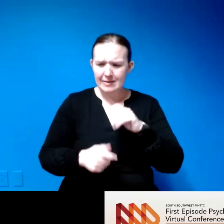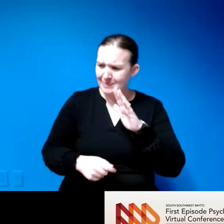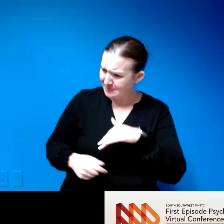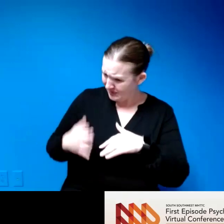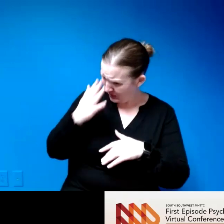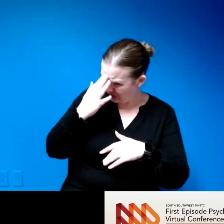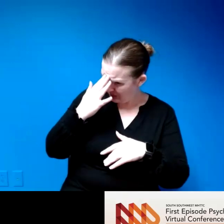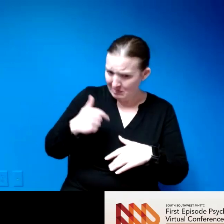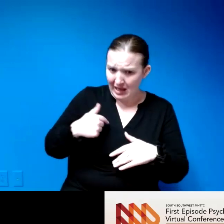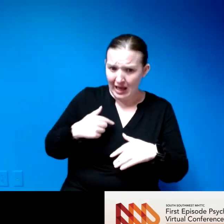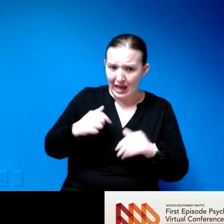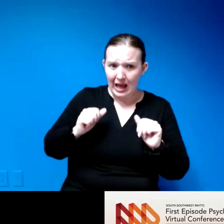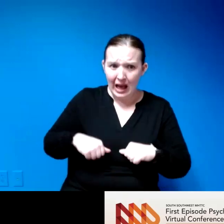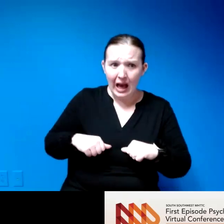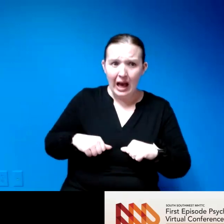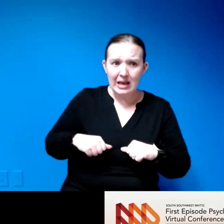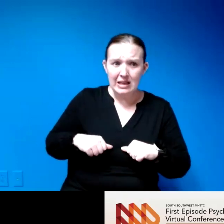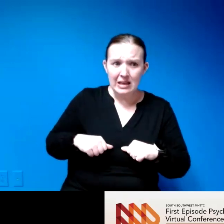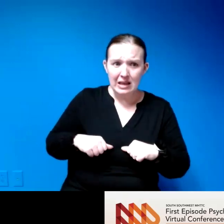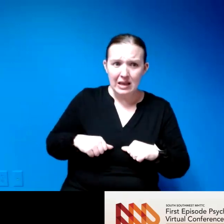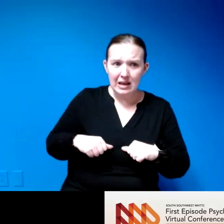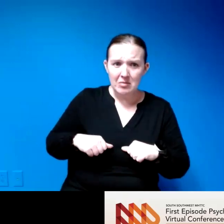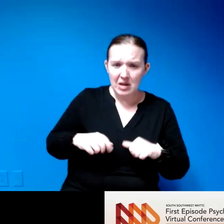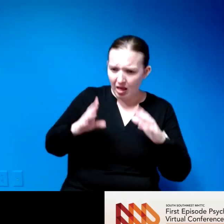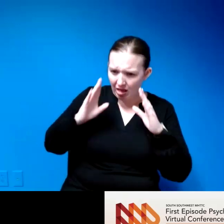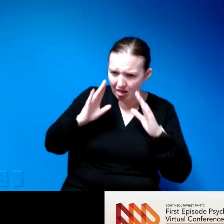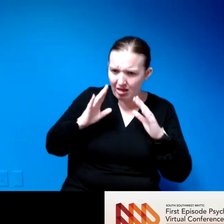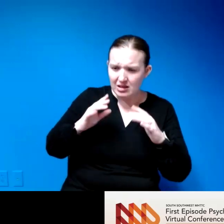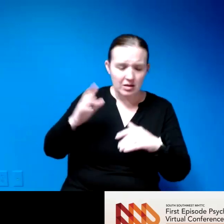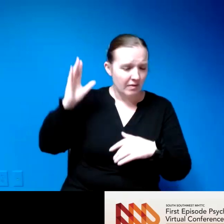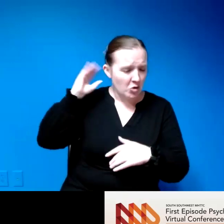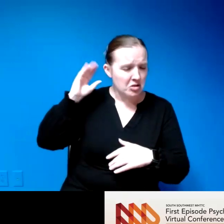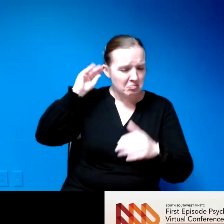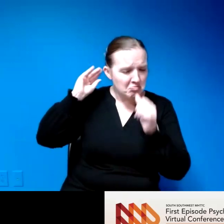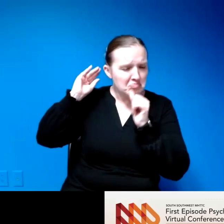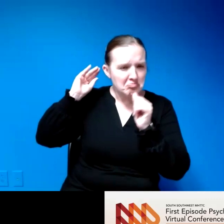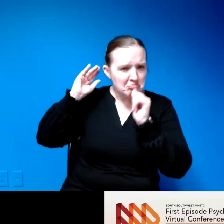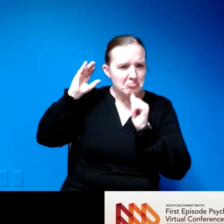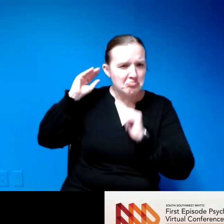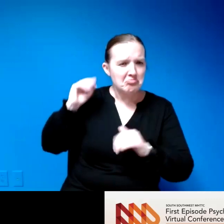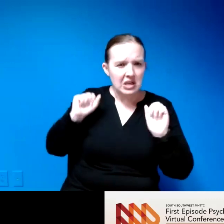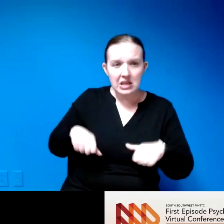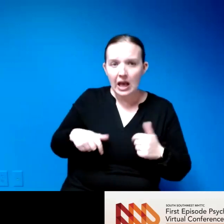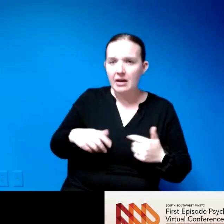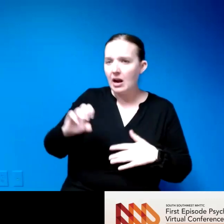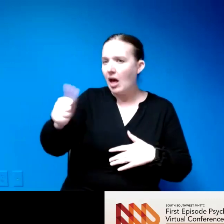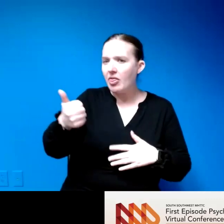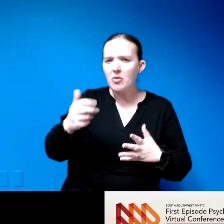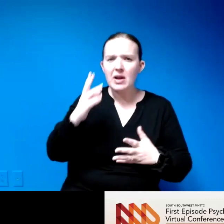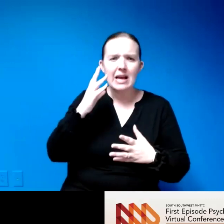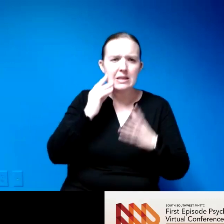can deal with the voices. I'm okay listening to these voices and these unusual experiences in my